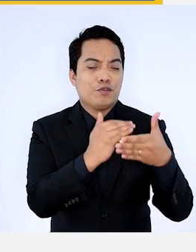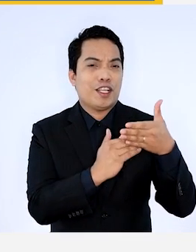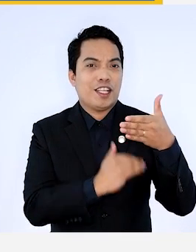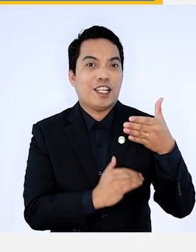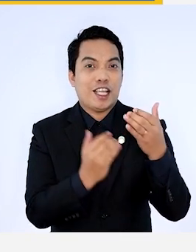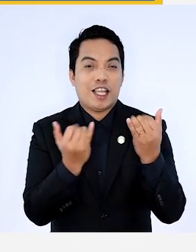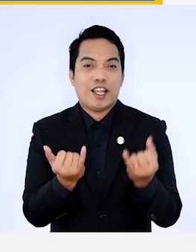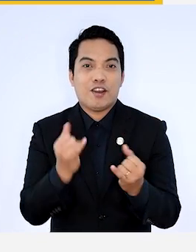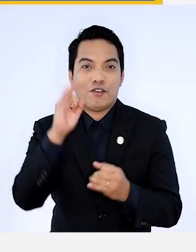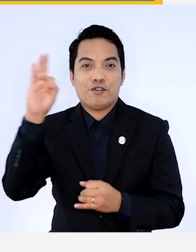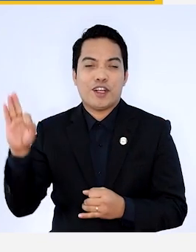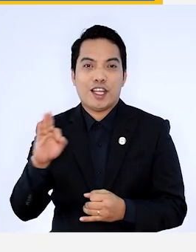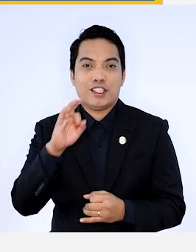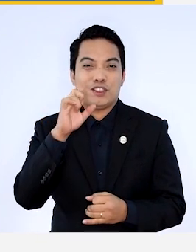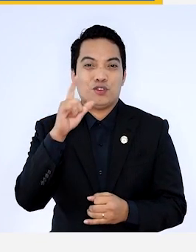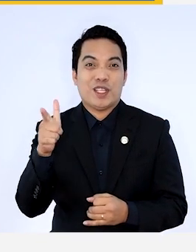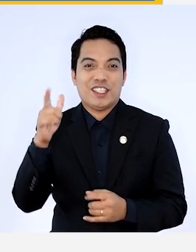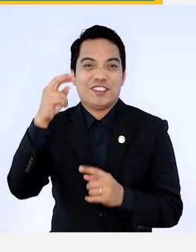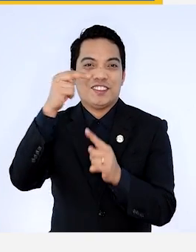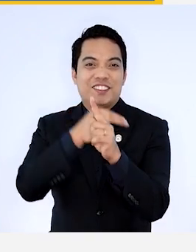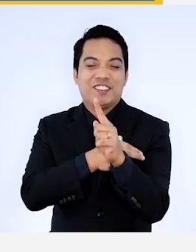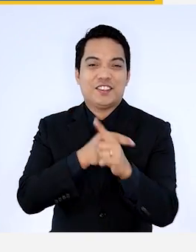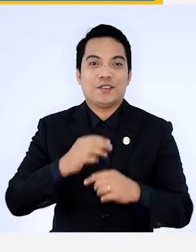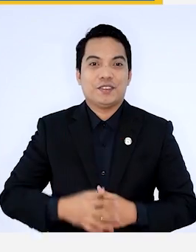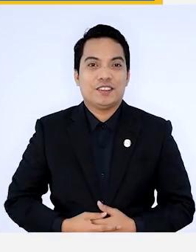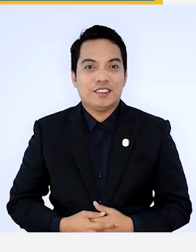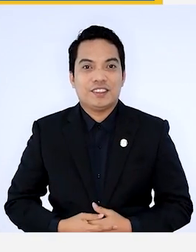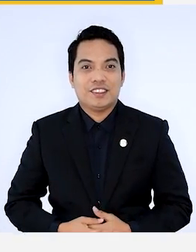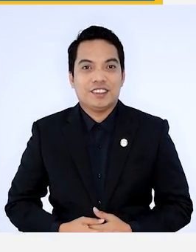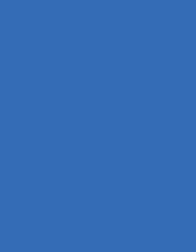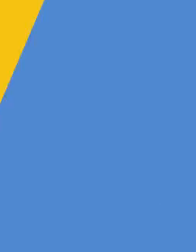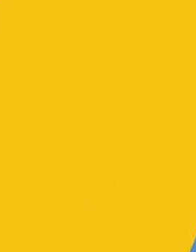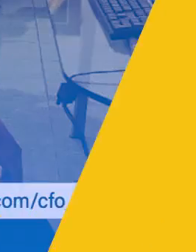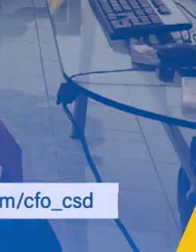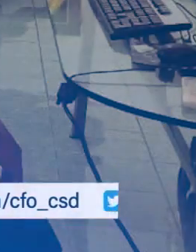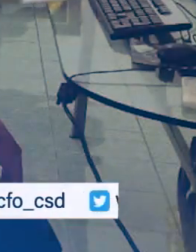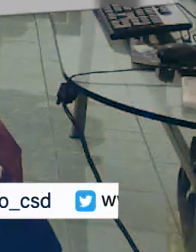got lined up this Friday, the 20th of November.